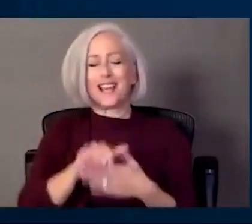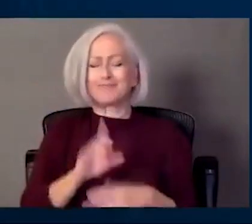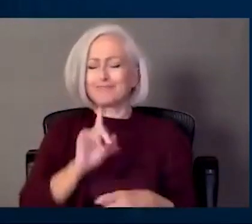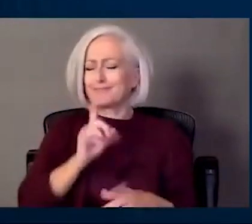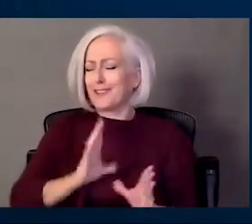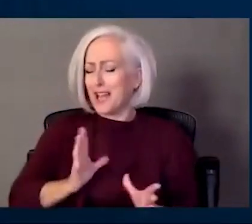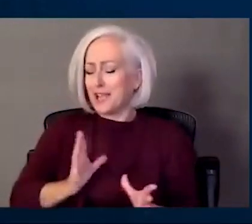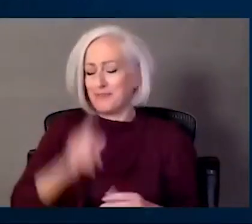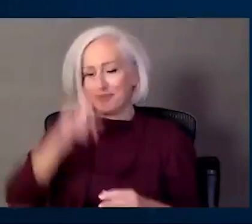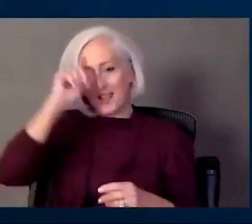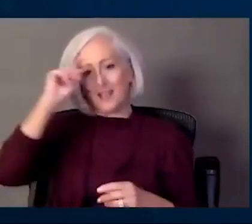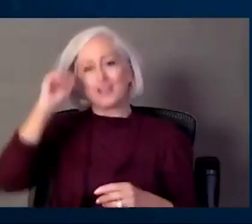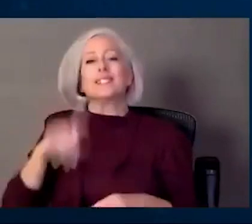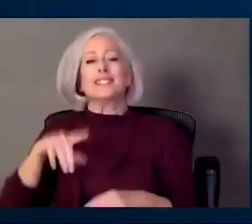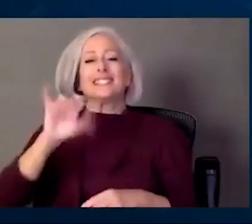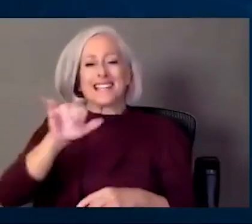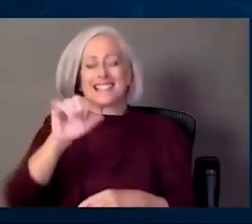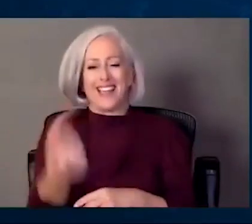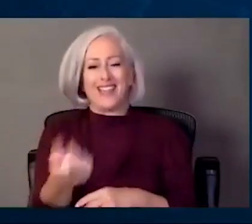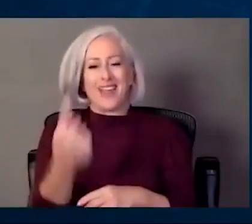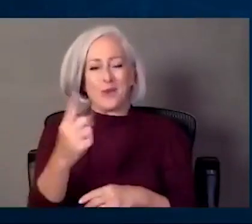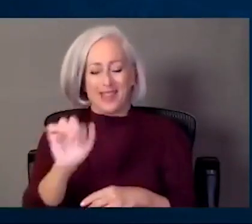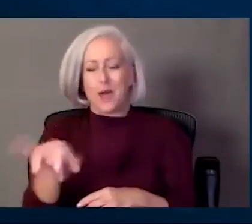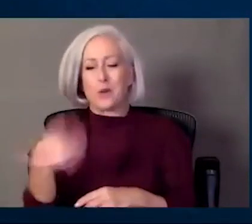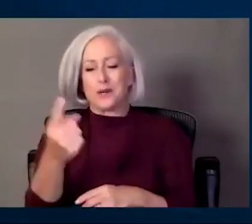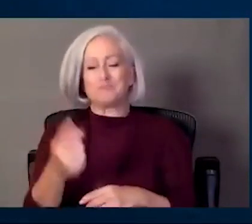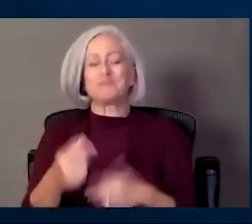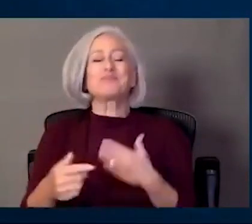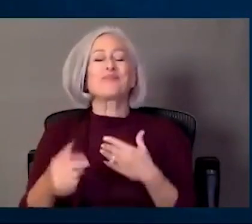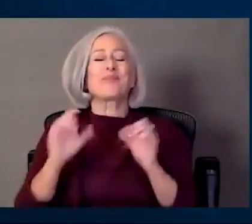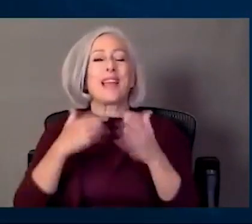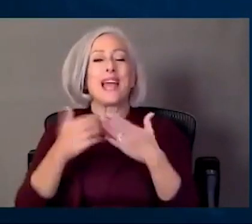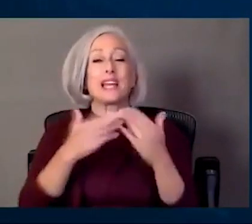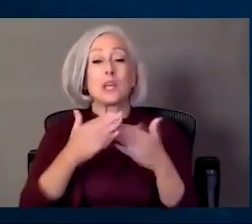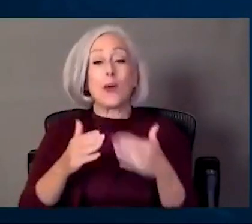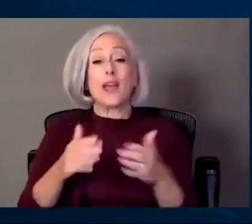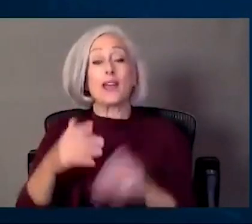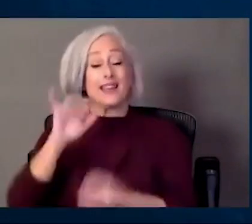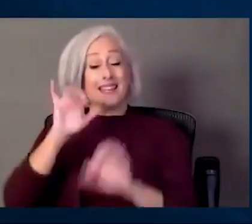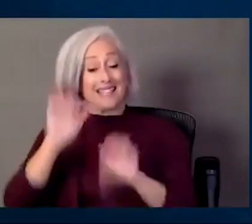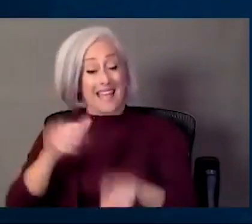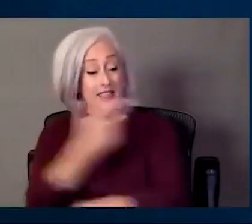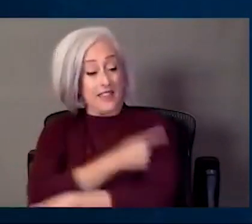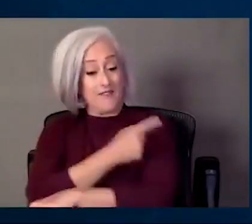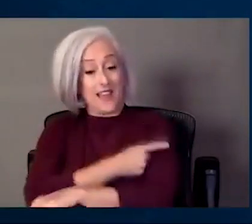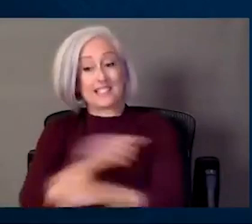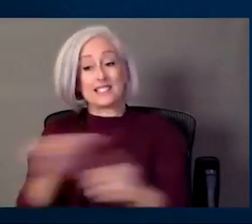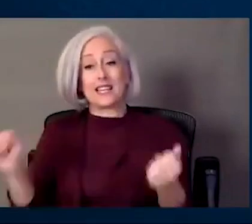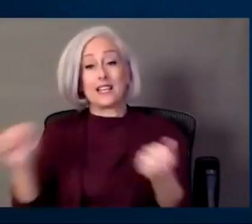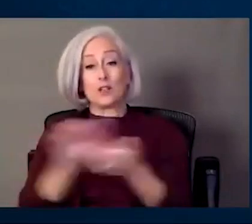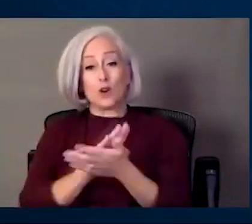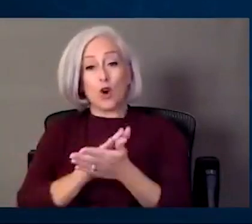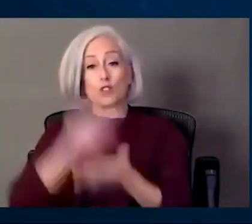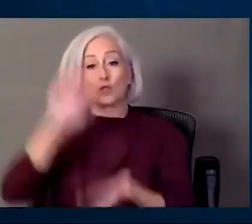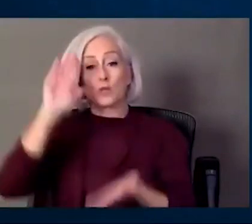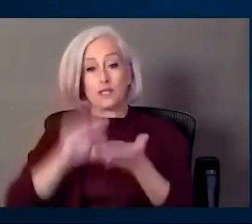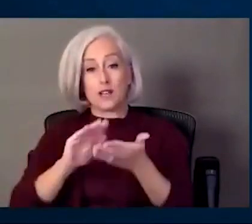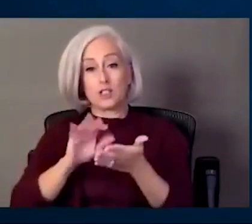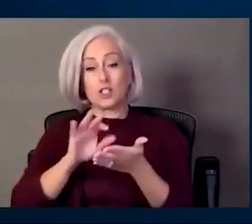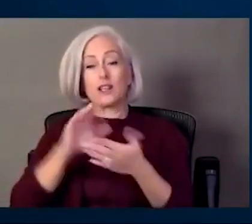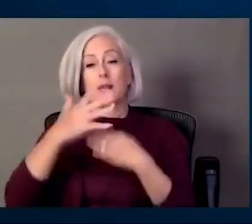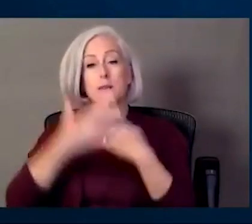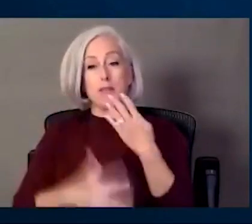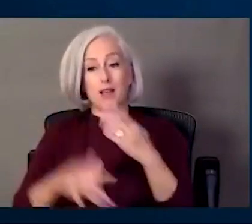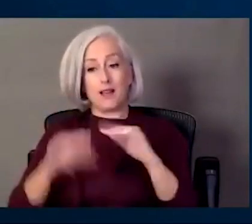Leflunomide, yes, okay. All right. So could the vaccine have caused this drop in those blood levels? Okay. It's much